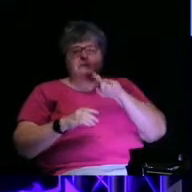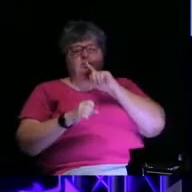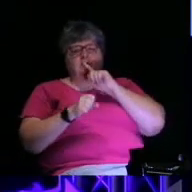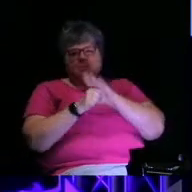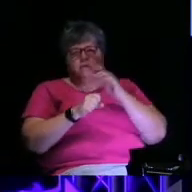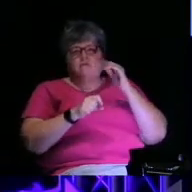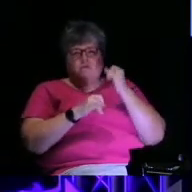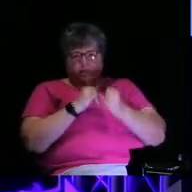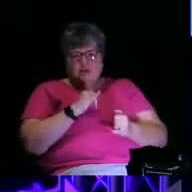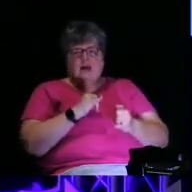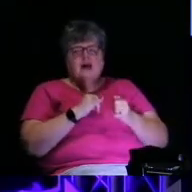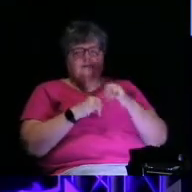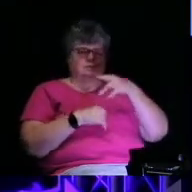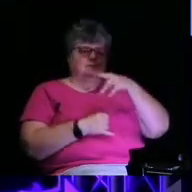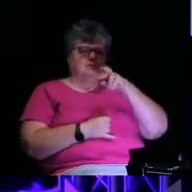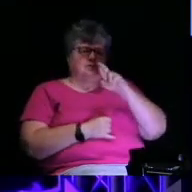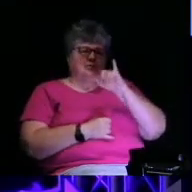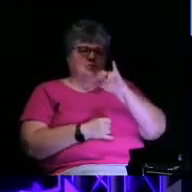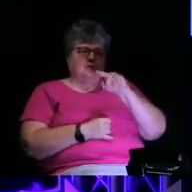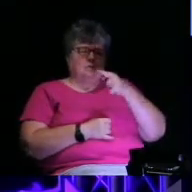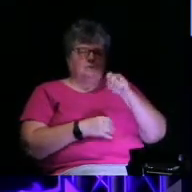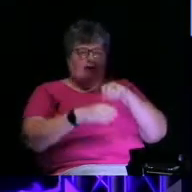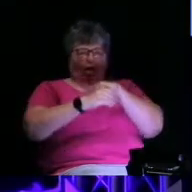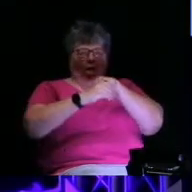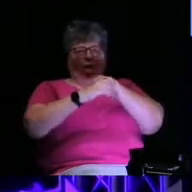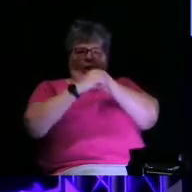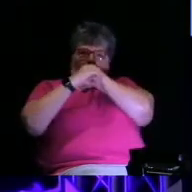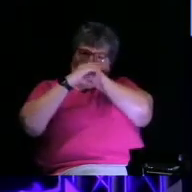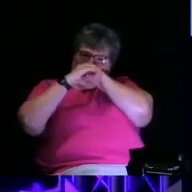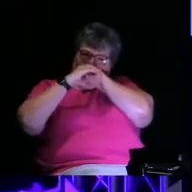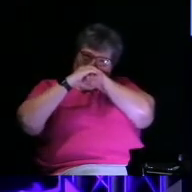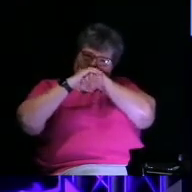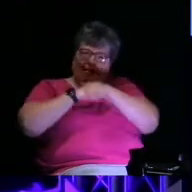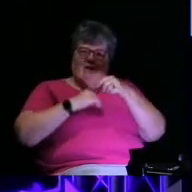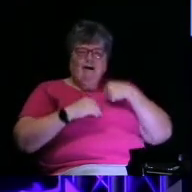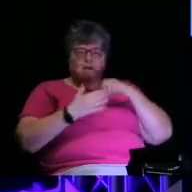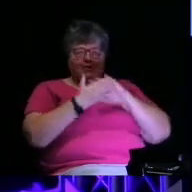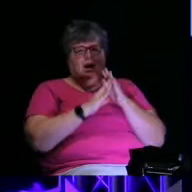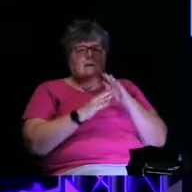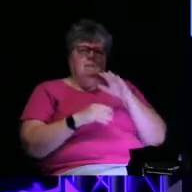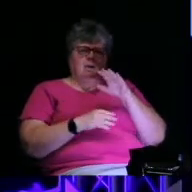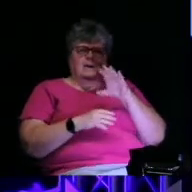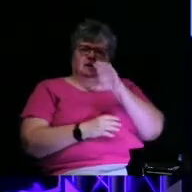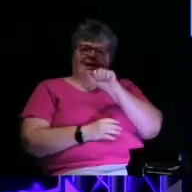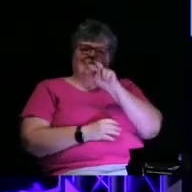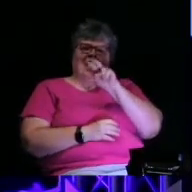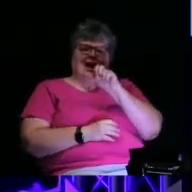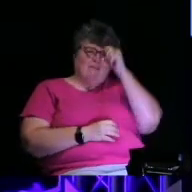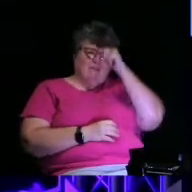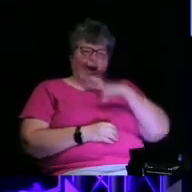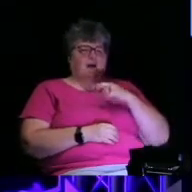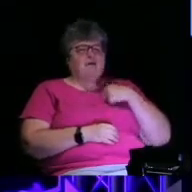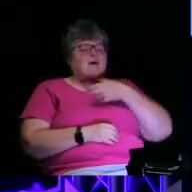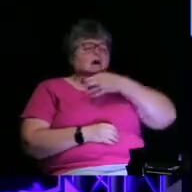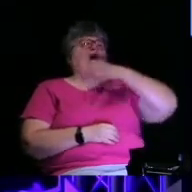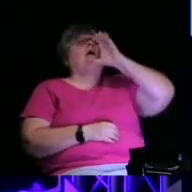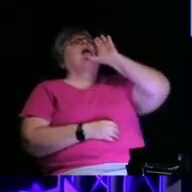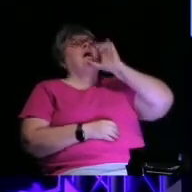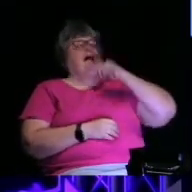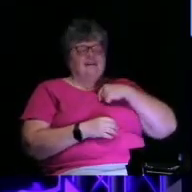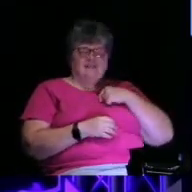man. You got to go for it. And then I go caveman. Those last five, I just dump it. I just drink the